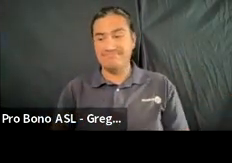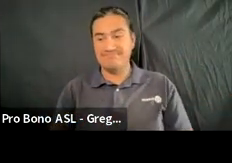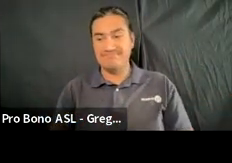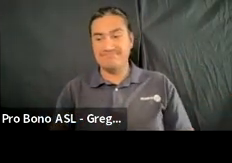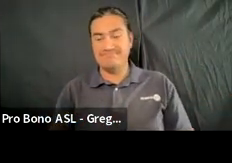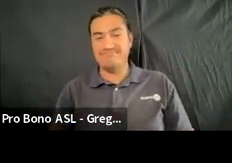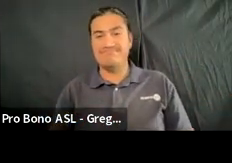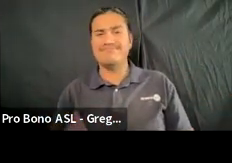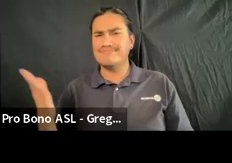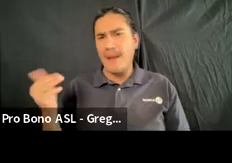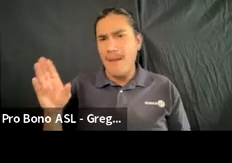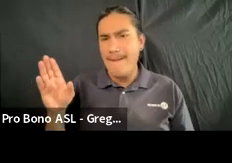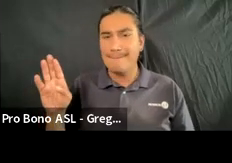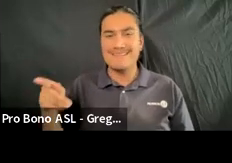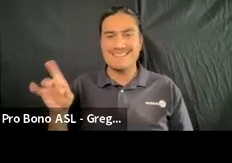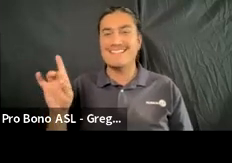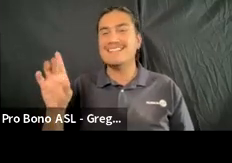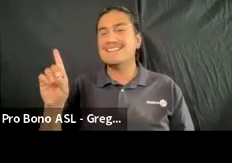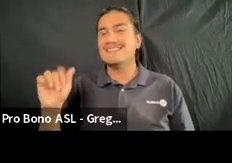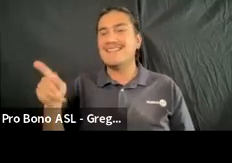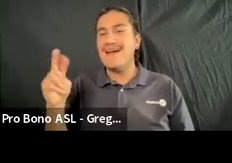Come on, Mildred. Come on, come on, come on.